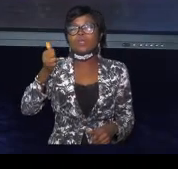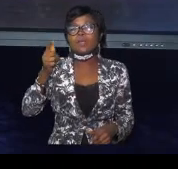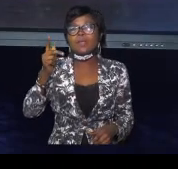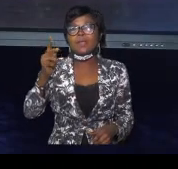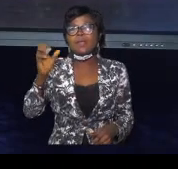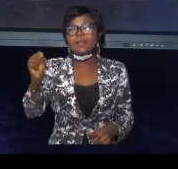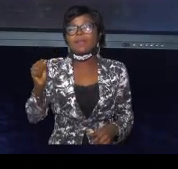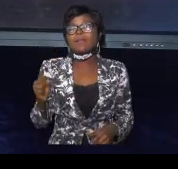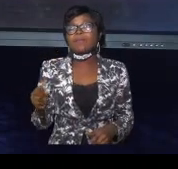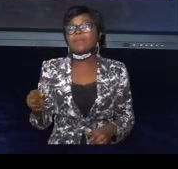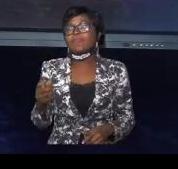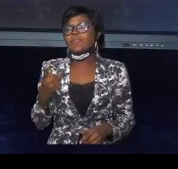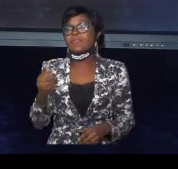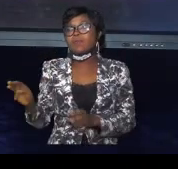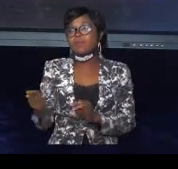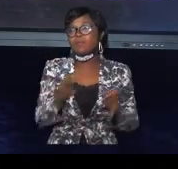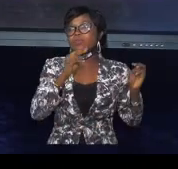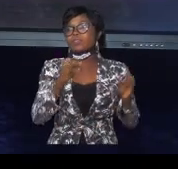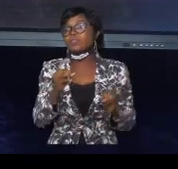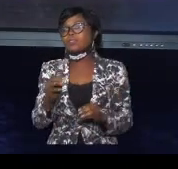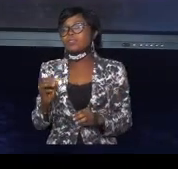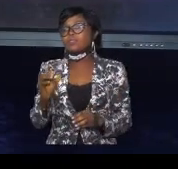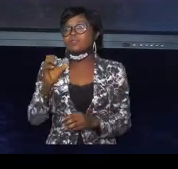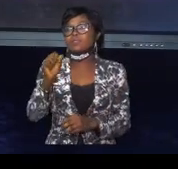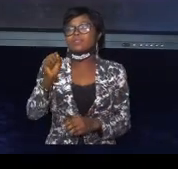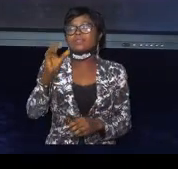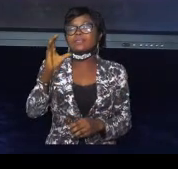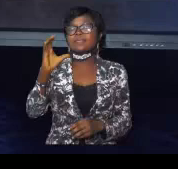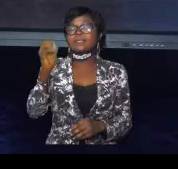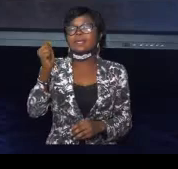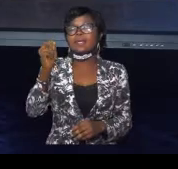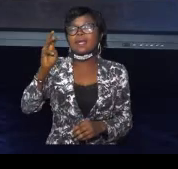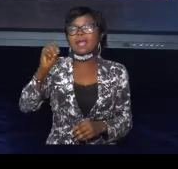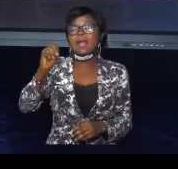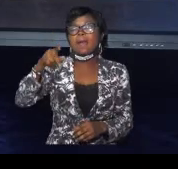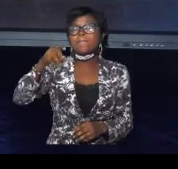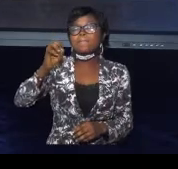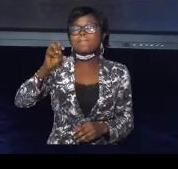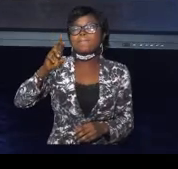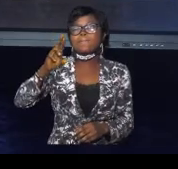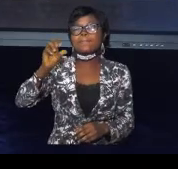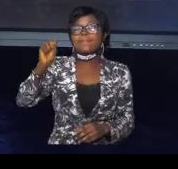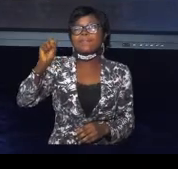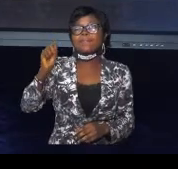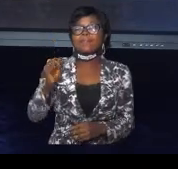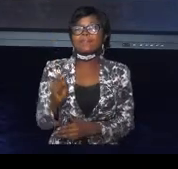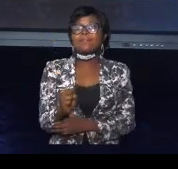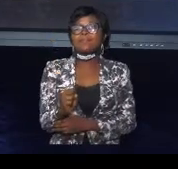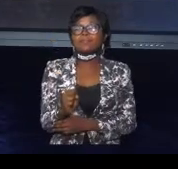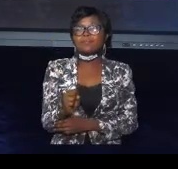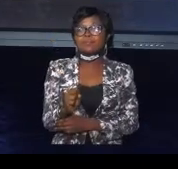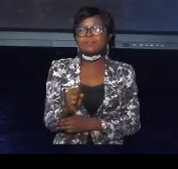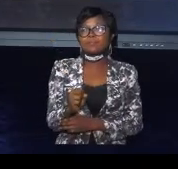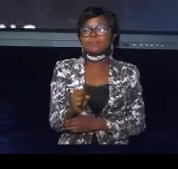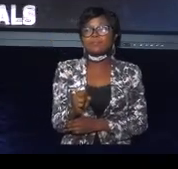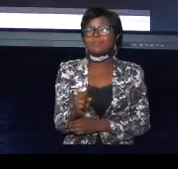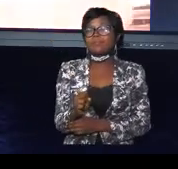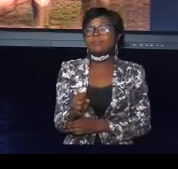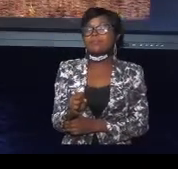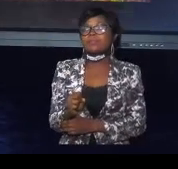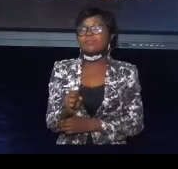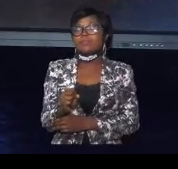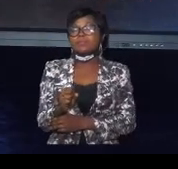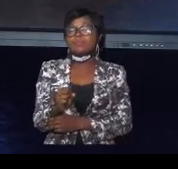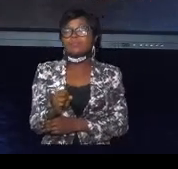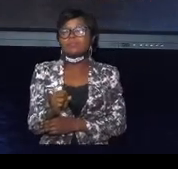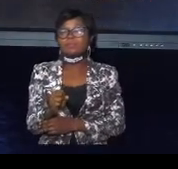of motion it makes is called scampering. It scampers. It does what? It